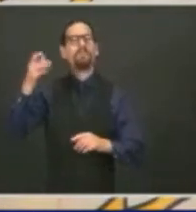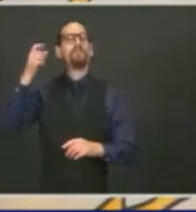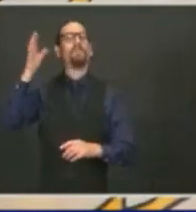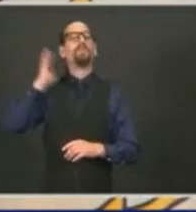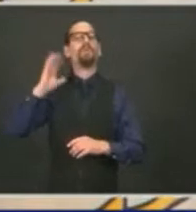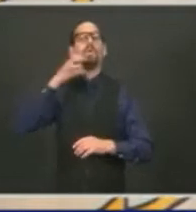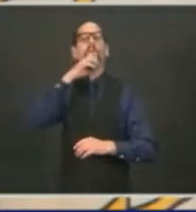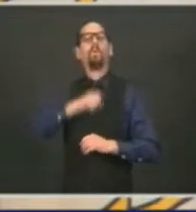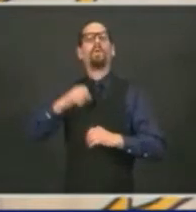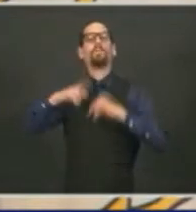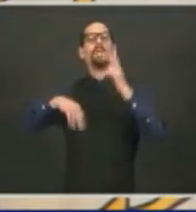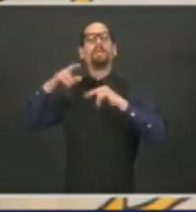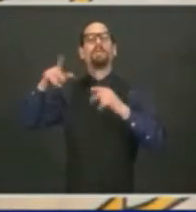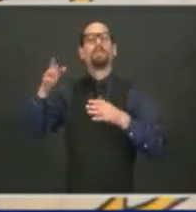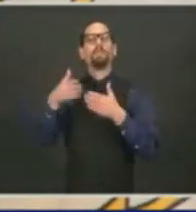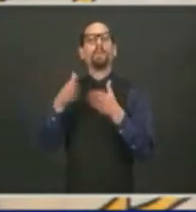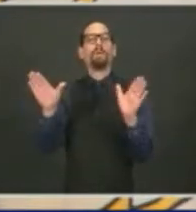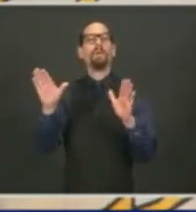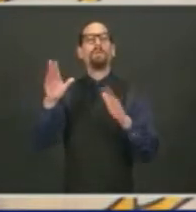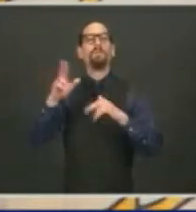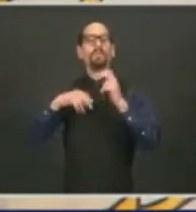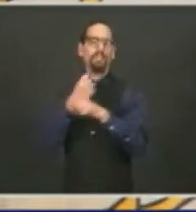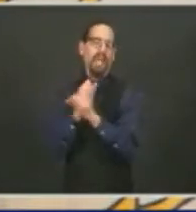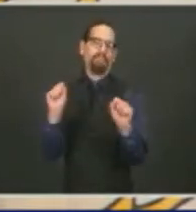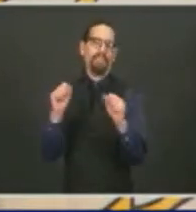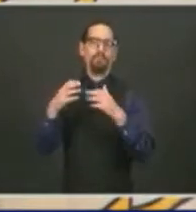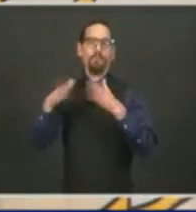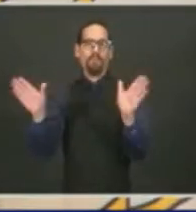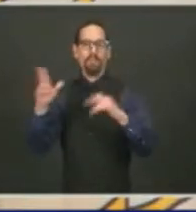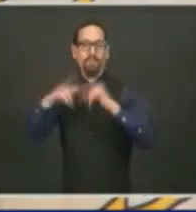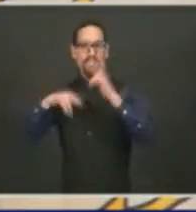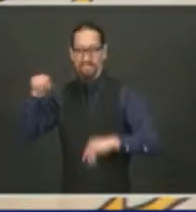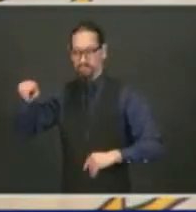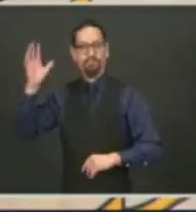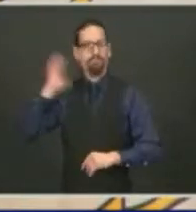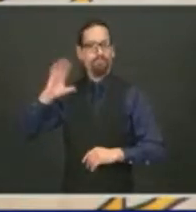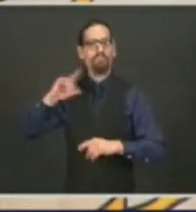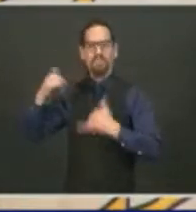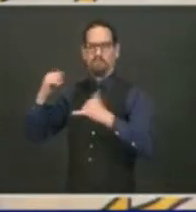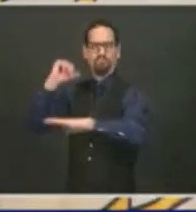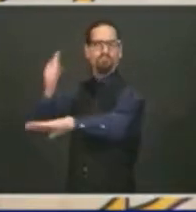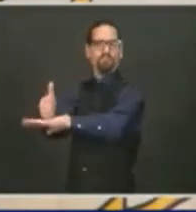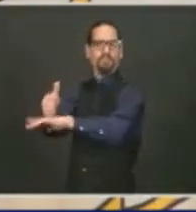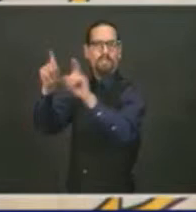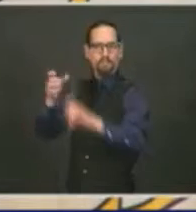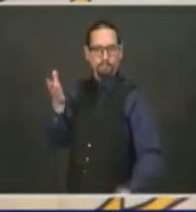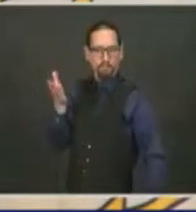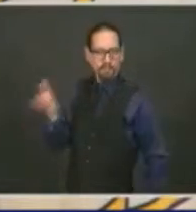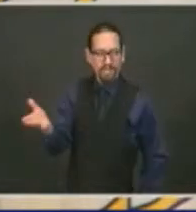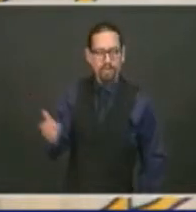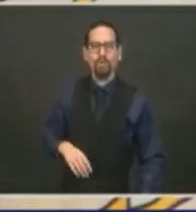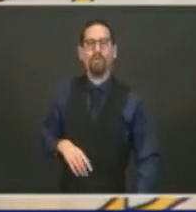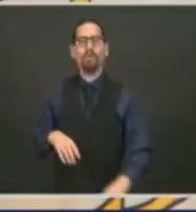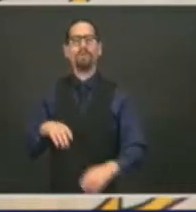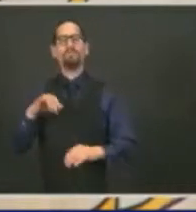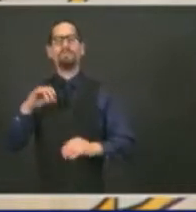safety complex in North Providence. Go there and get tested. We've continued to ramp up capacity at the Dunk. Go